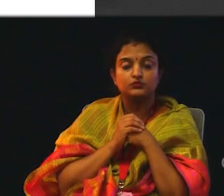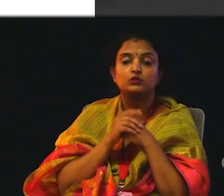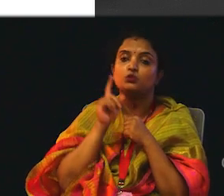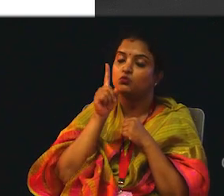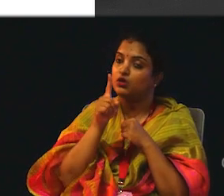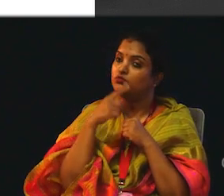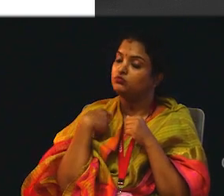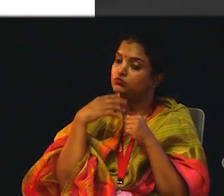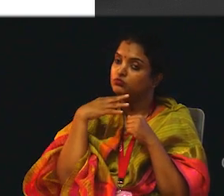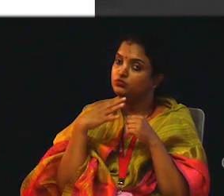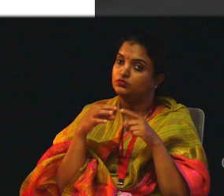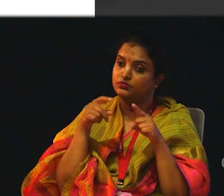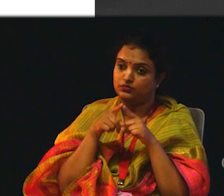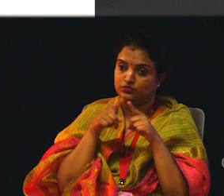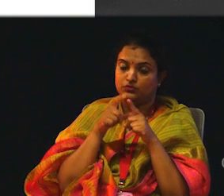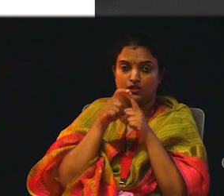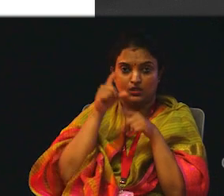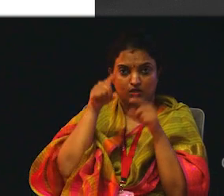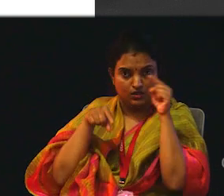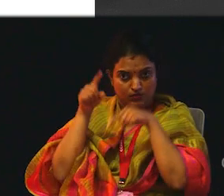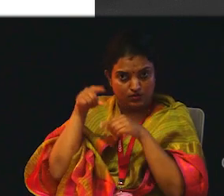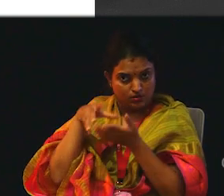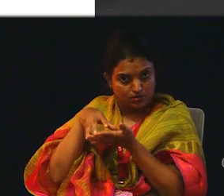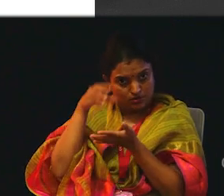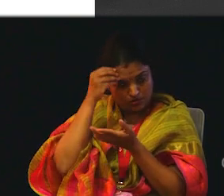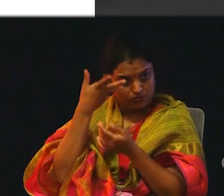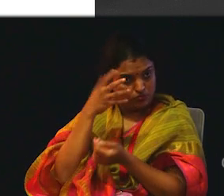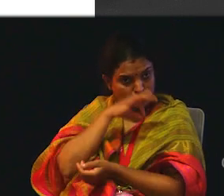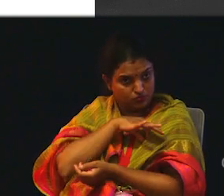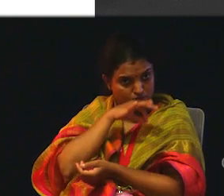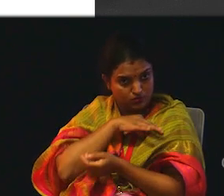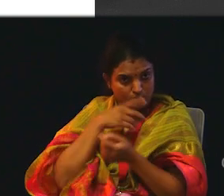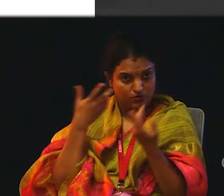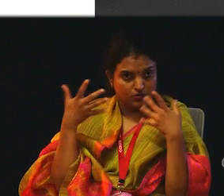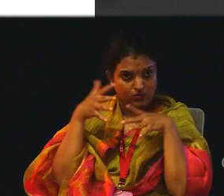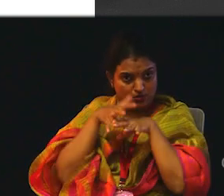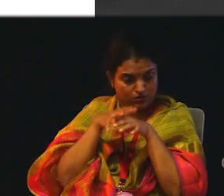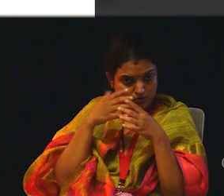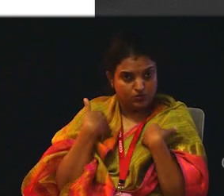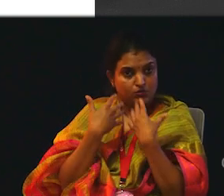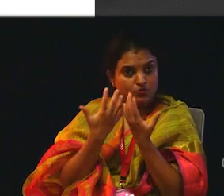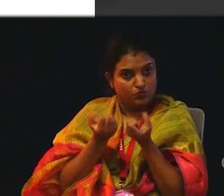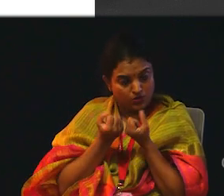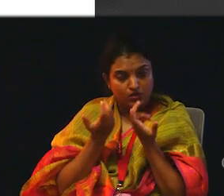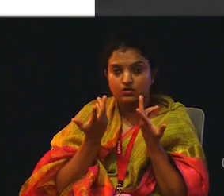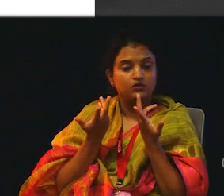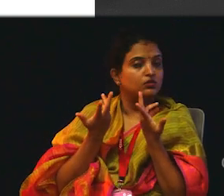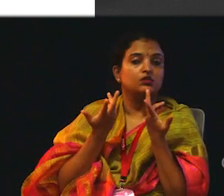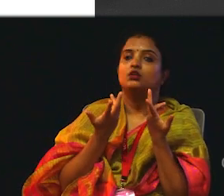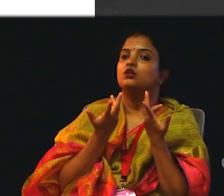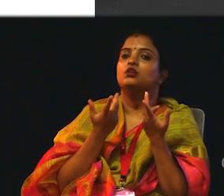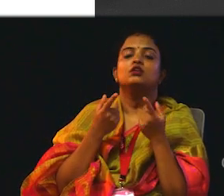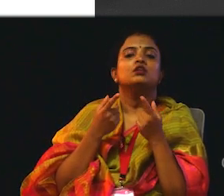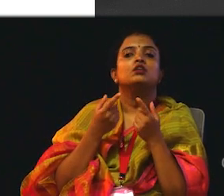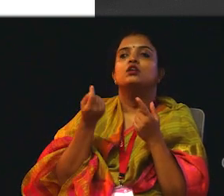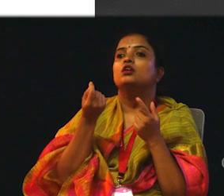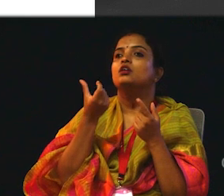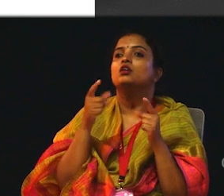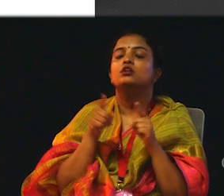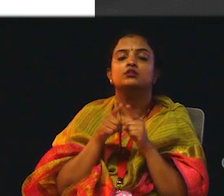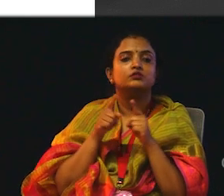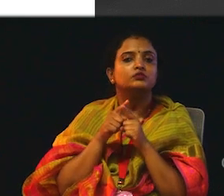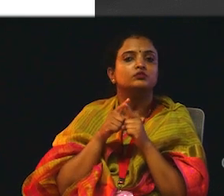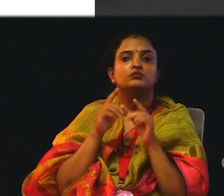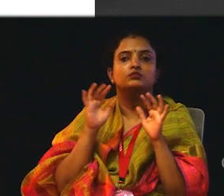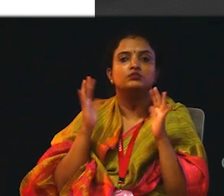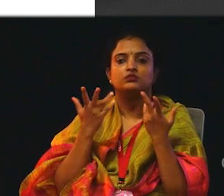truly want neurodiverse learners to benefit from an inclusive education, making superficial changes to